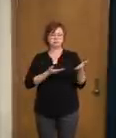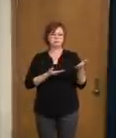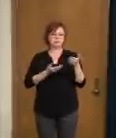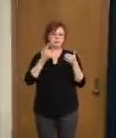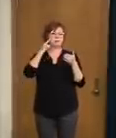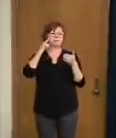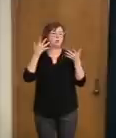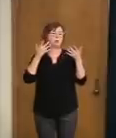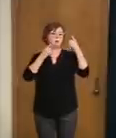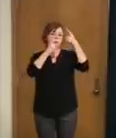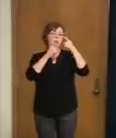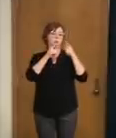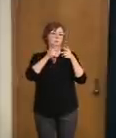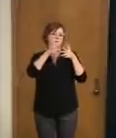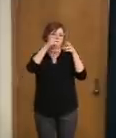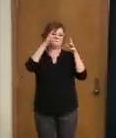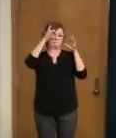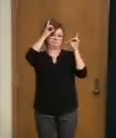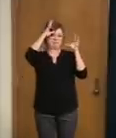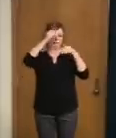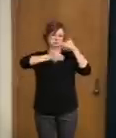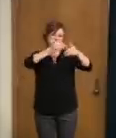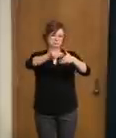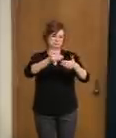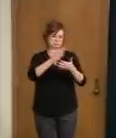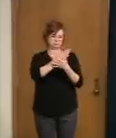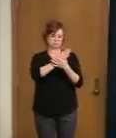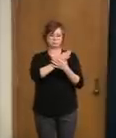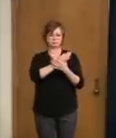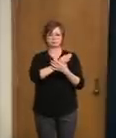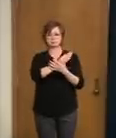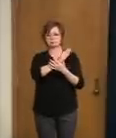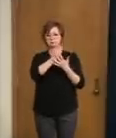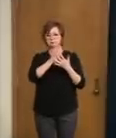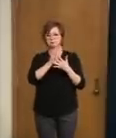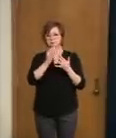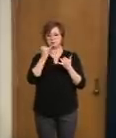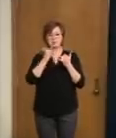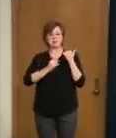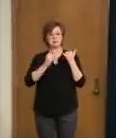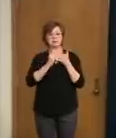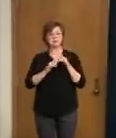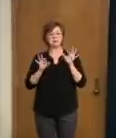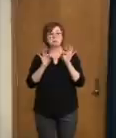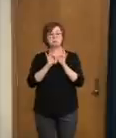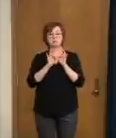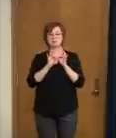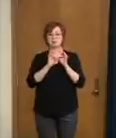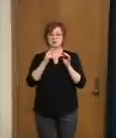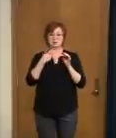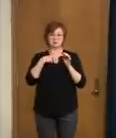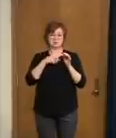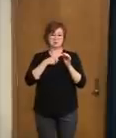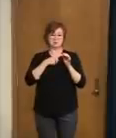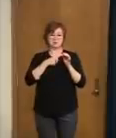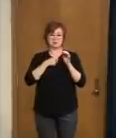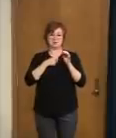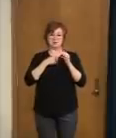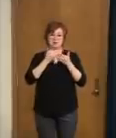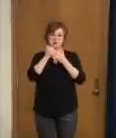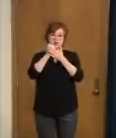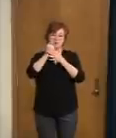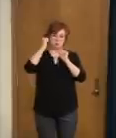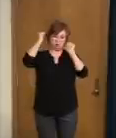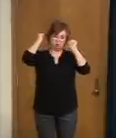this is so important for us, is we are ensuring that all areas of our province, every corner is